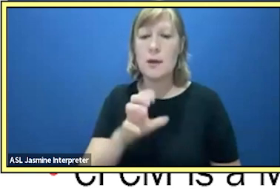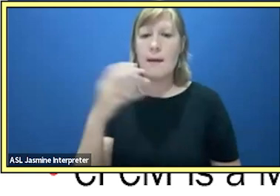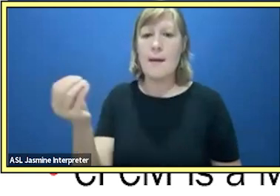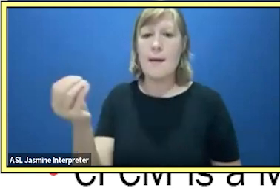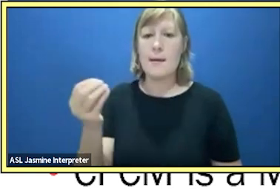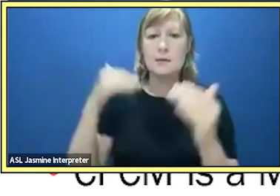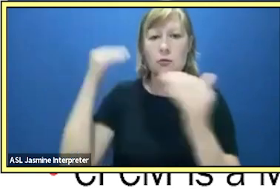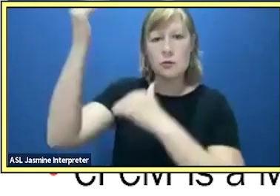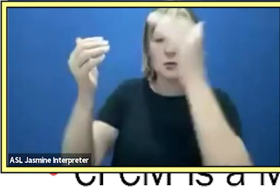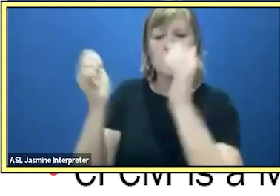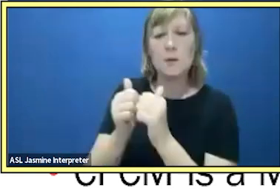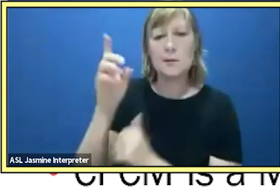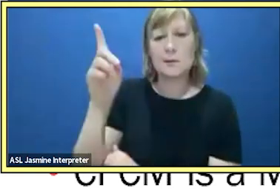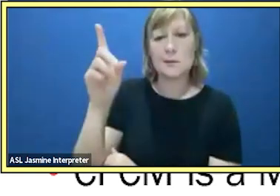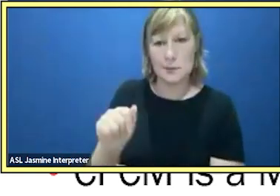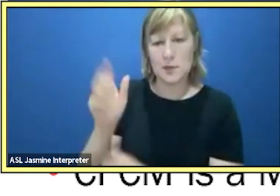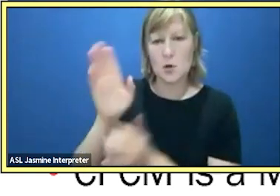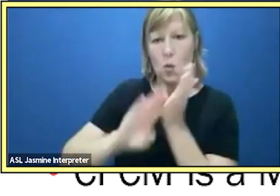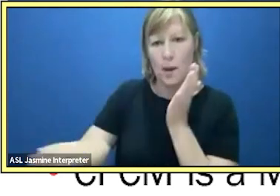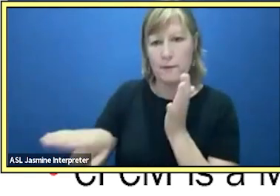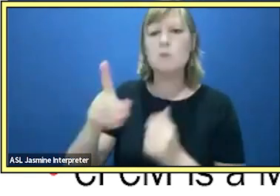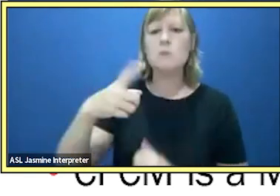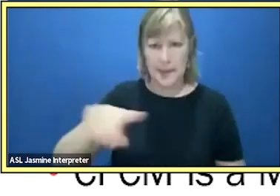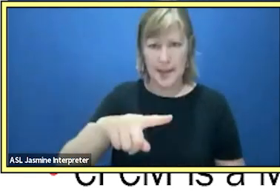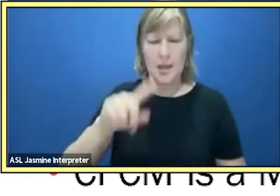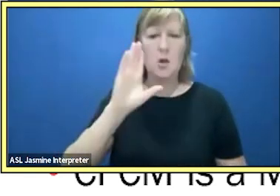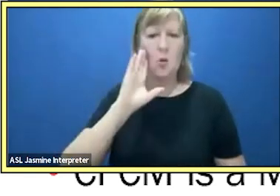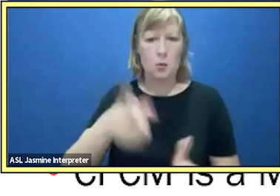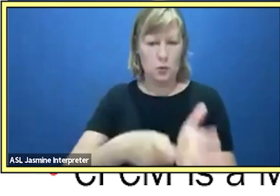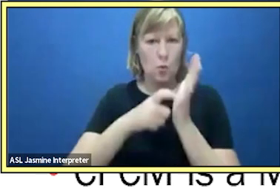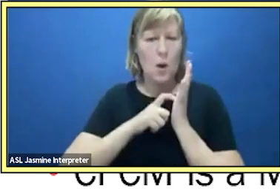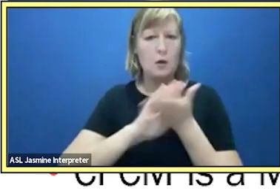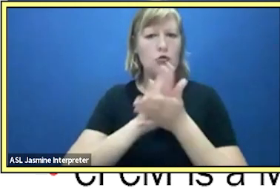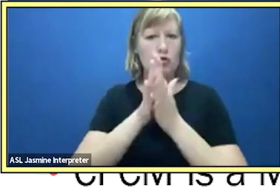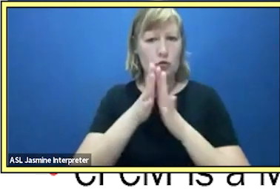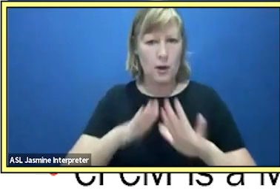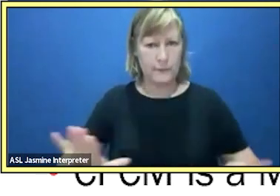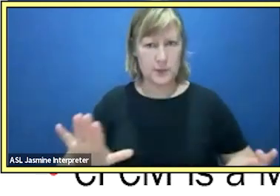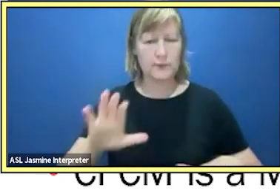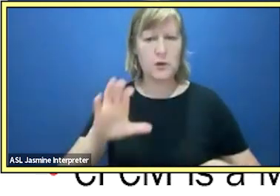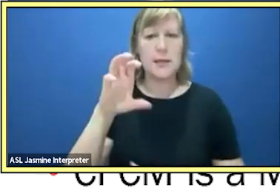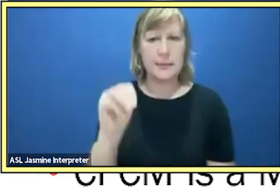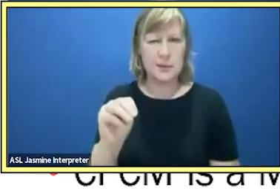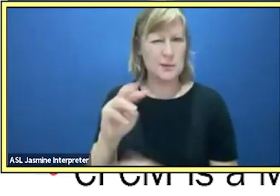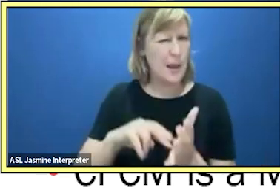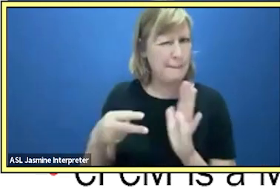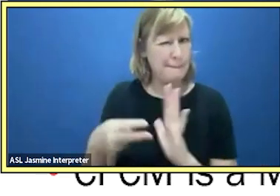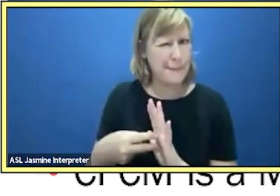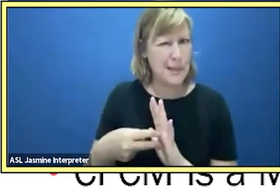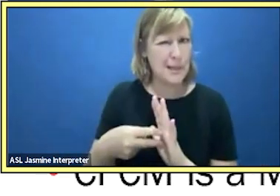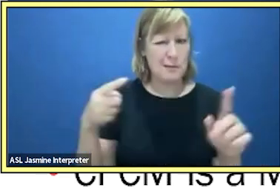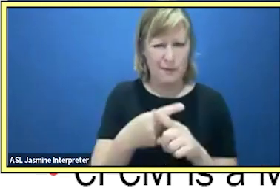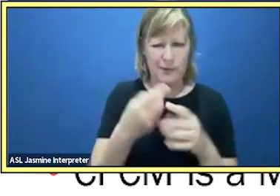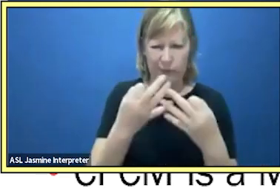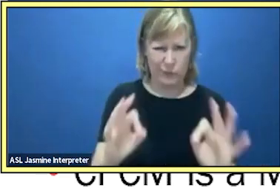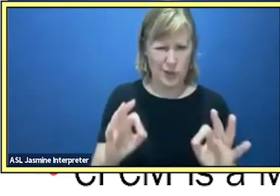adults with disabilities waiver. Those are all the people that will be receiving conflict-free case management. Basically, what that means